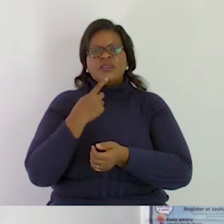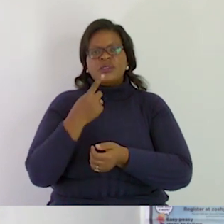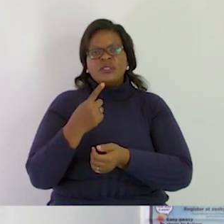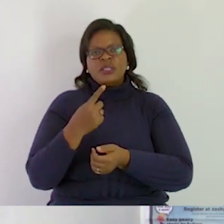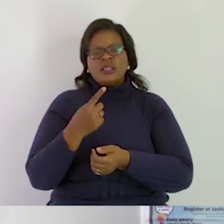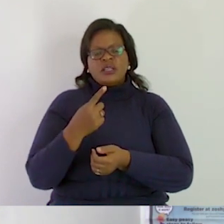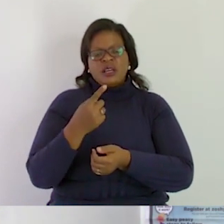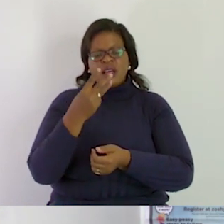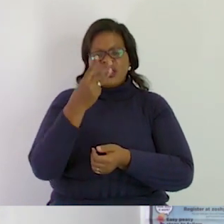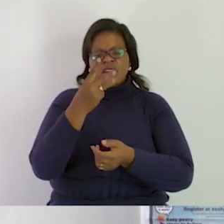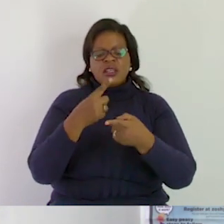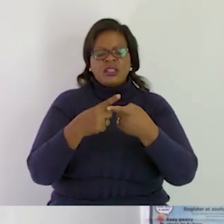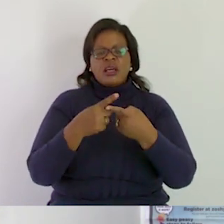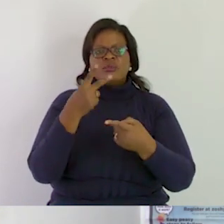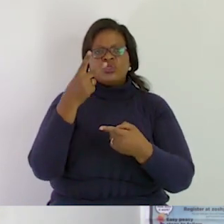times 2,